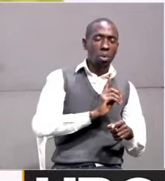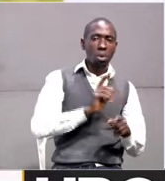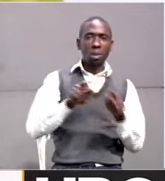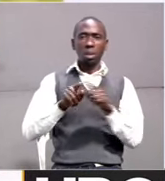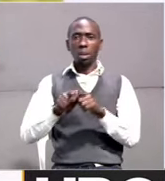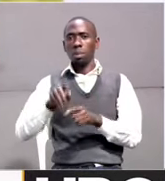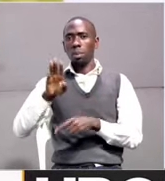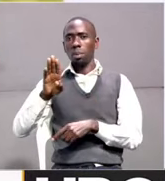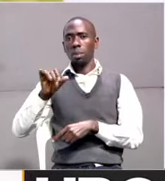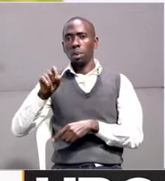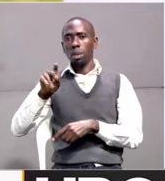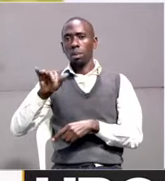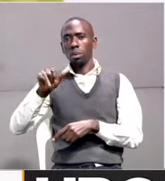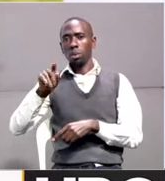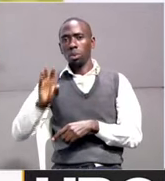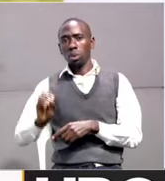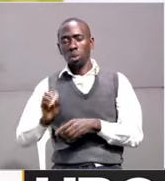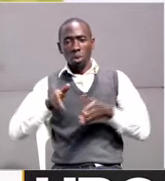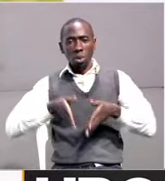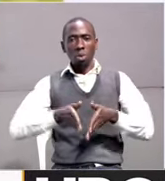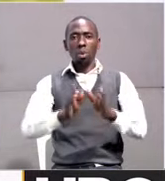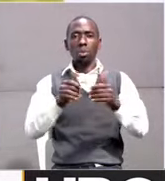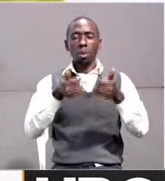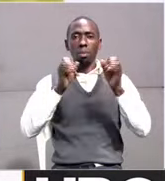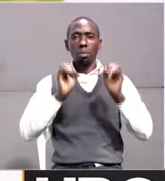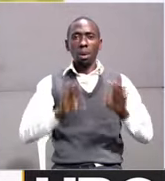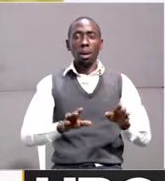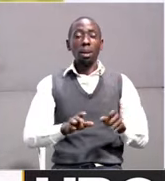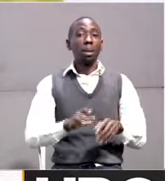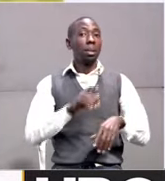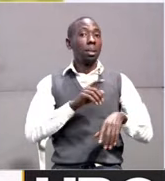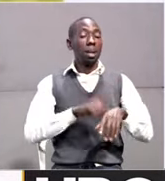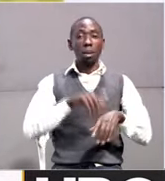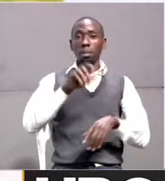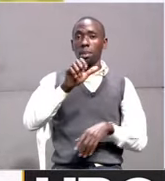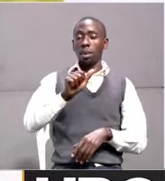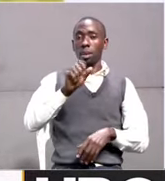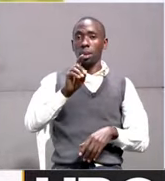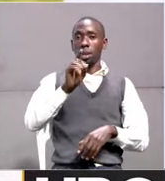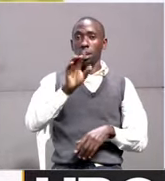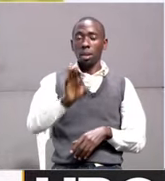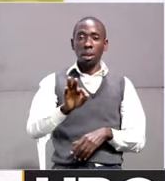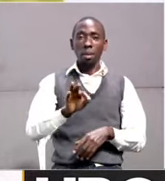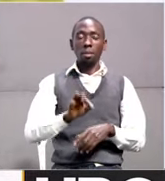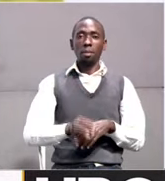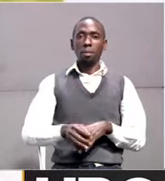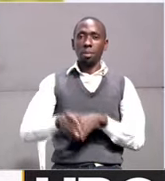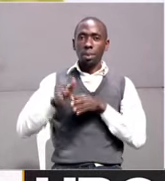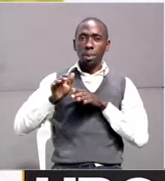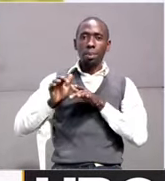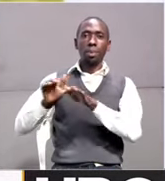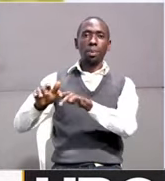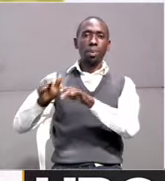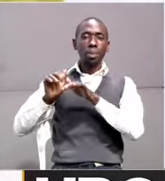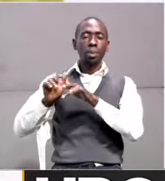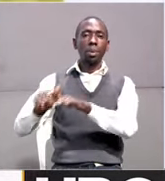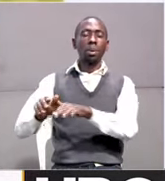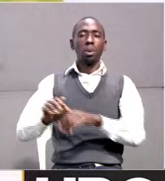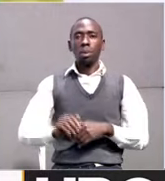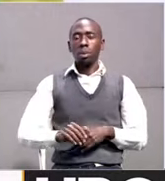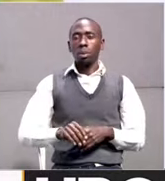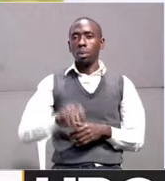and Mundubijo. And that's when ADF attacked the Mundubijo people.